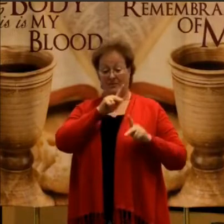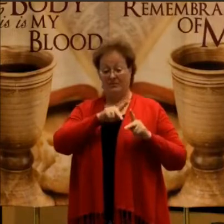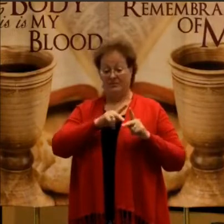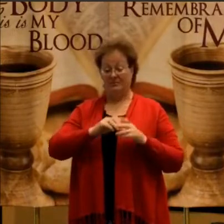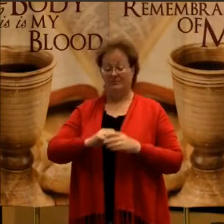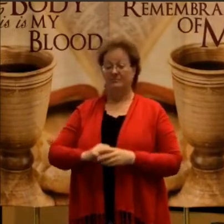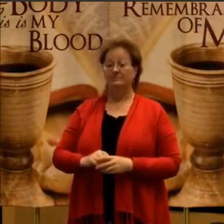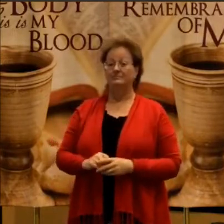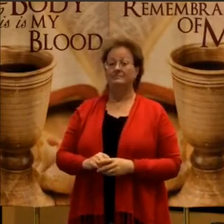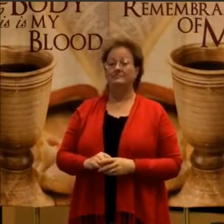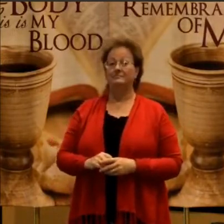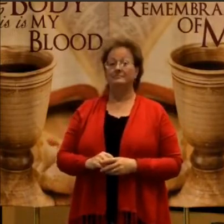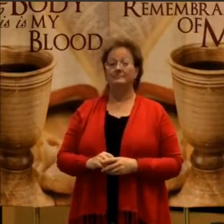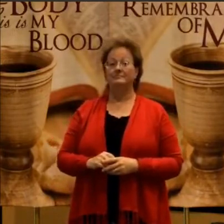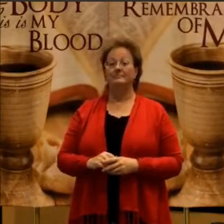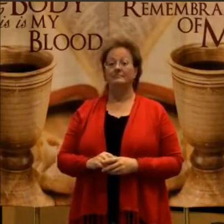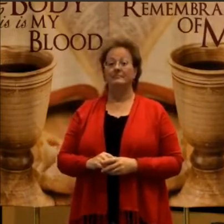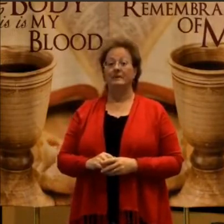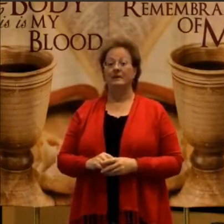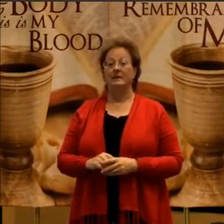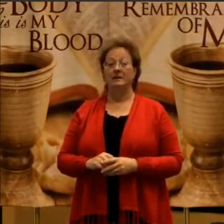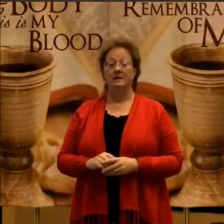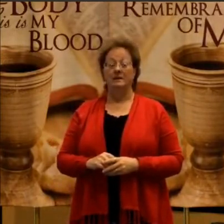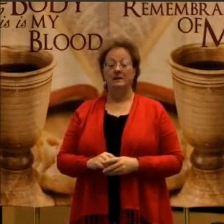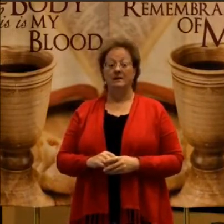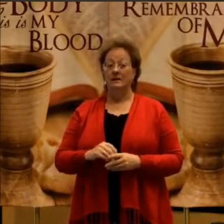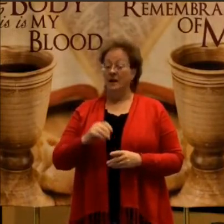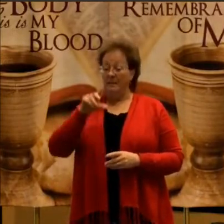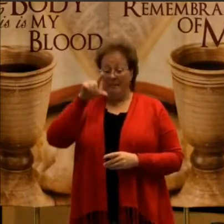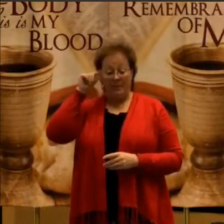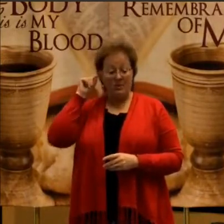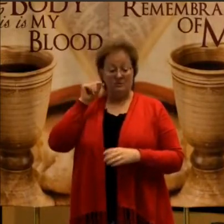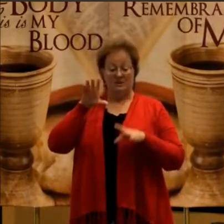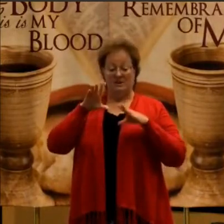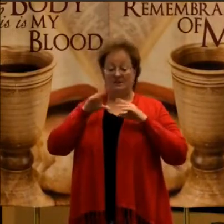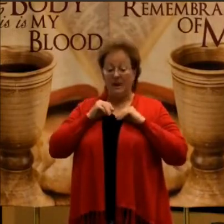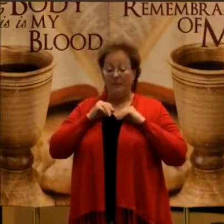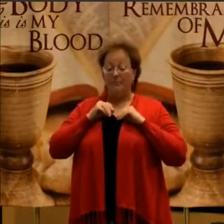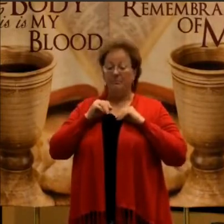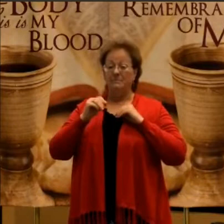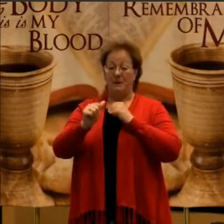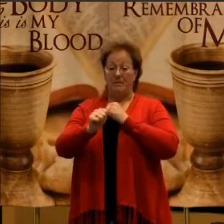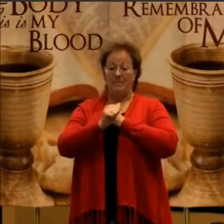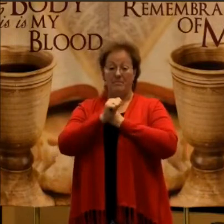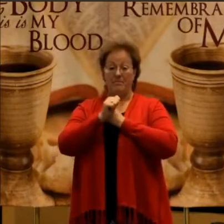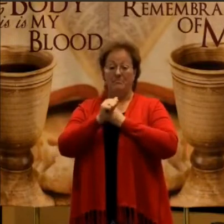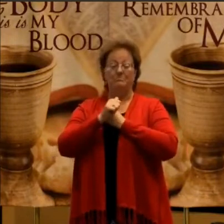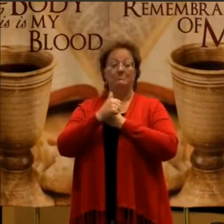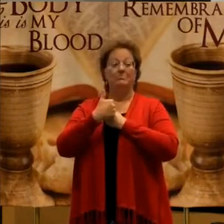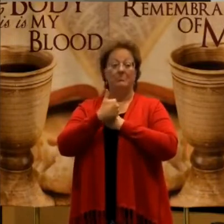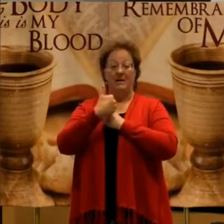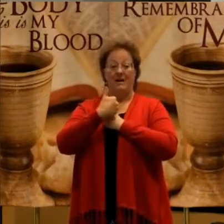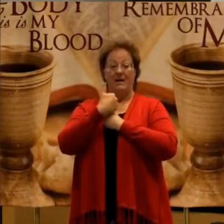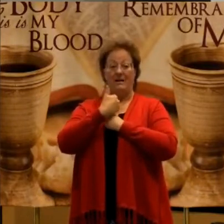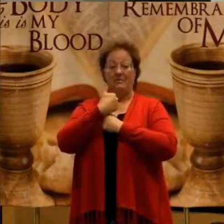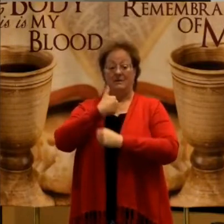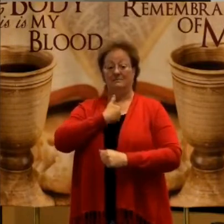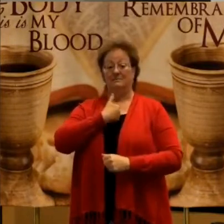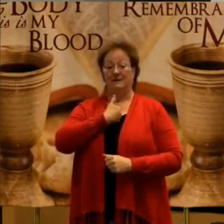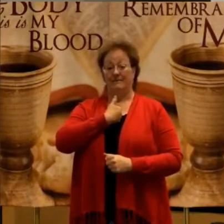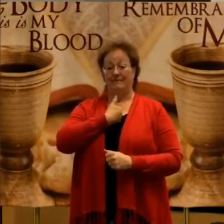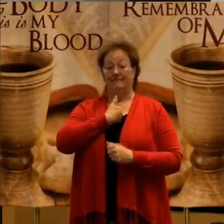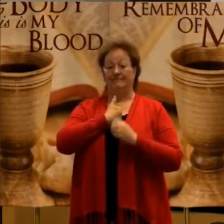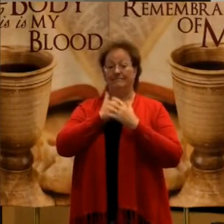the blame for his sin to someone else, Moses was willing to shift the blame of the Israelites to himself.